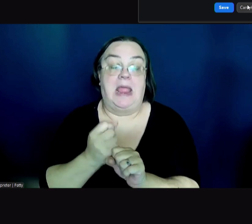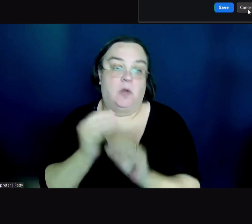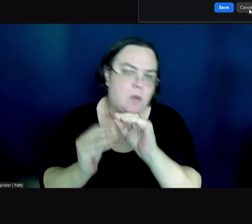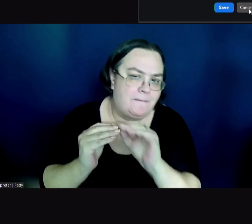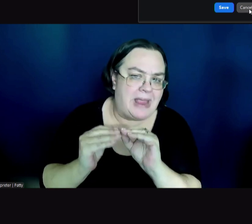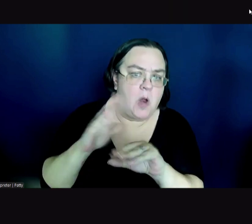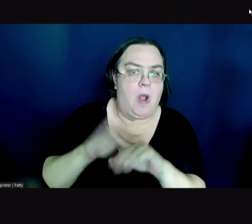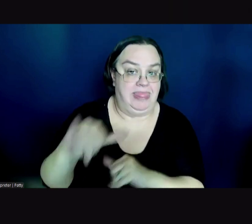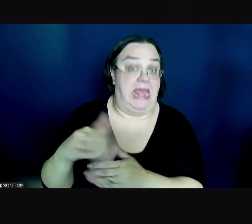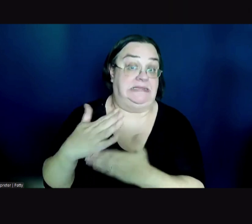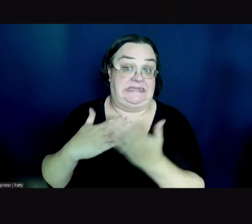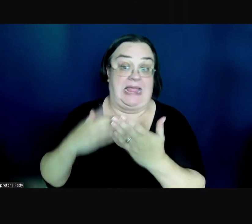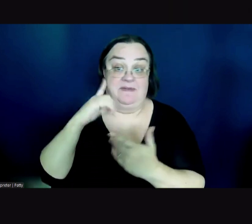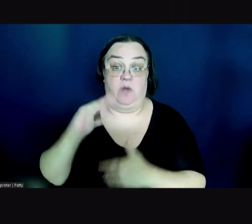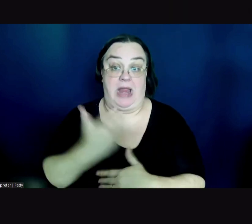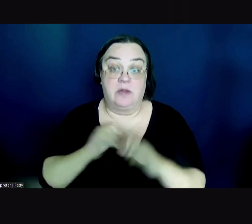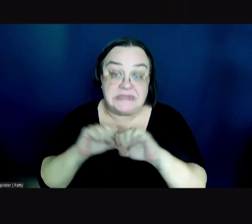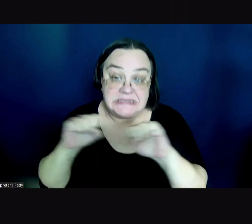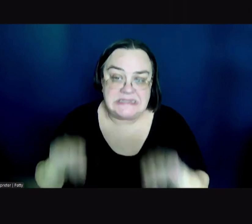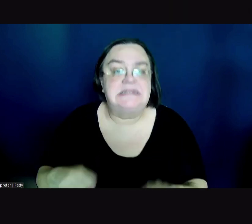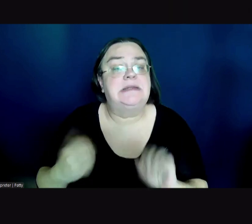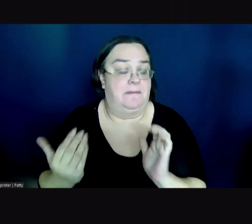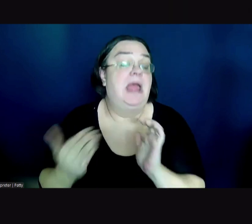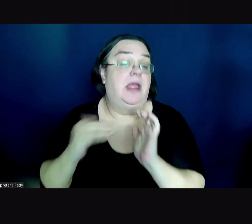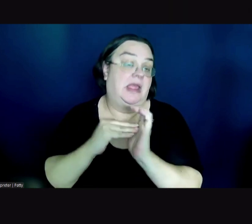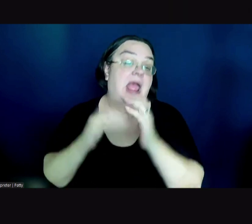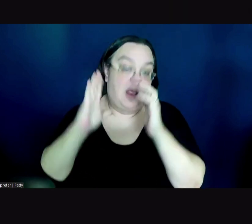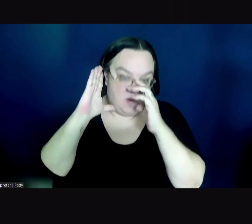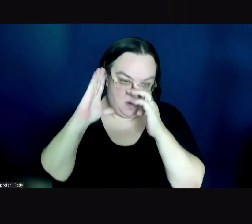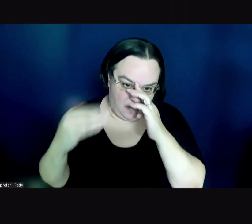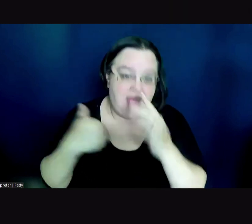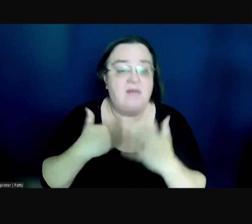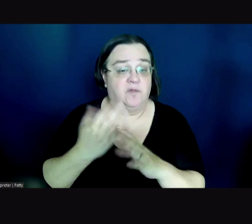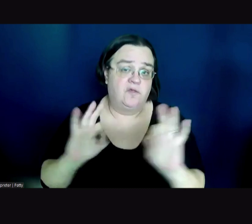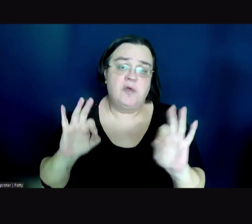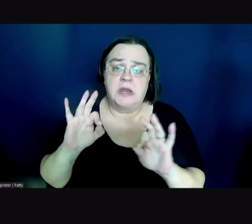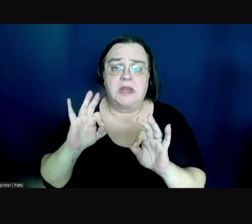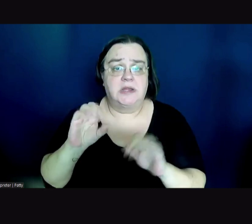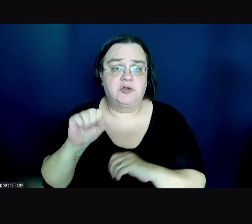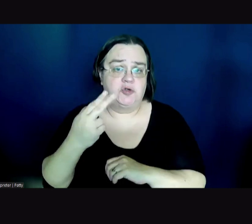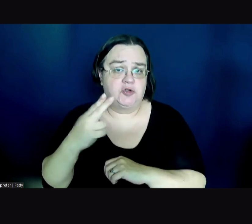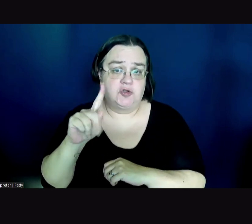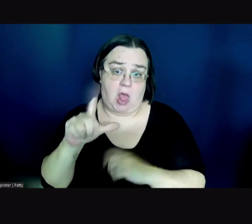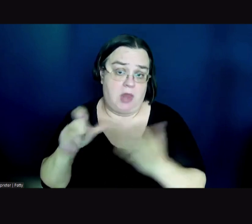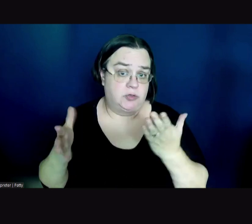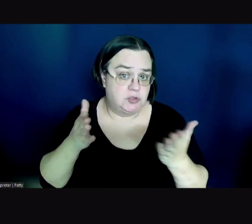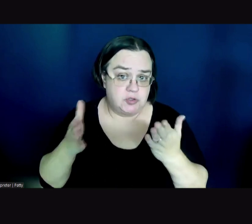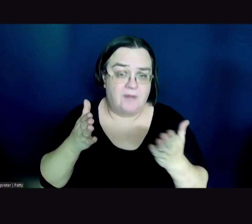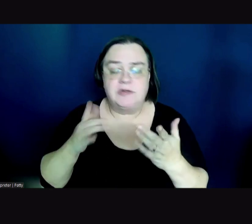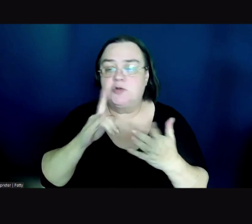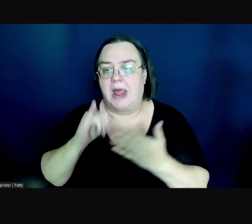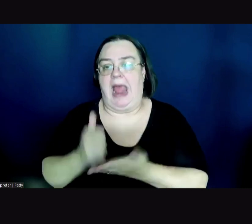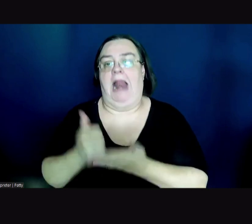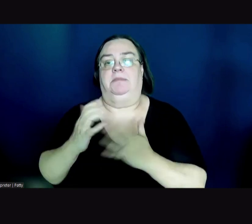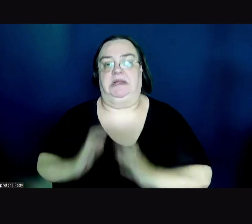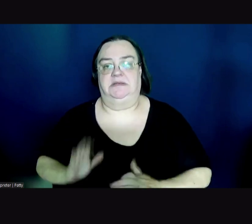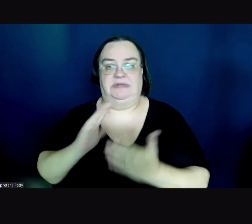of our system. And again, we'll have free shuttles to get customers to where they need to go.